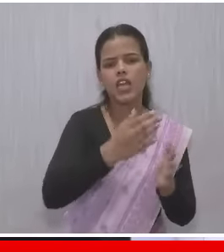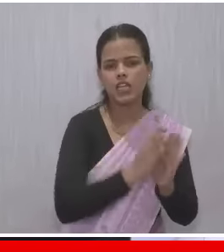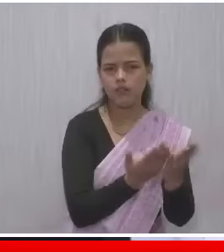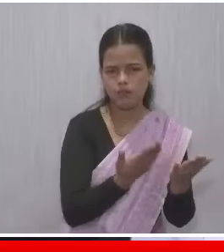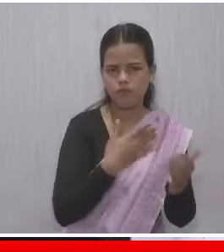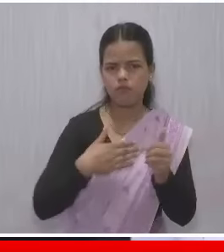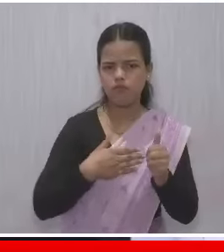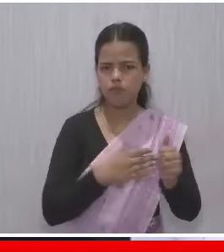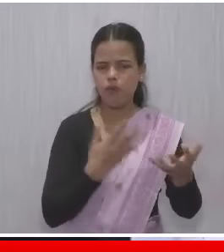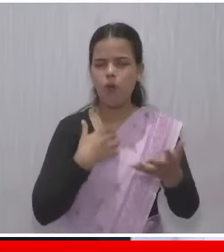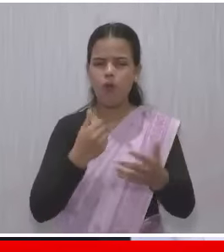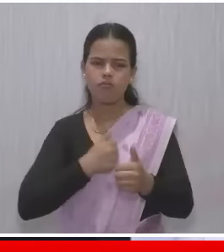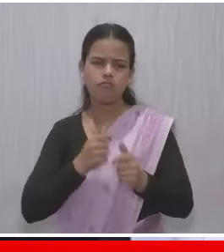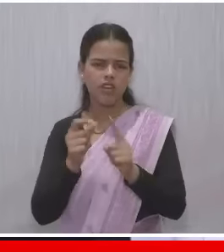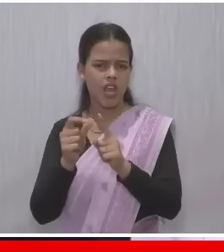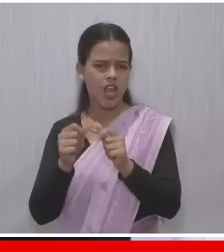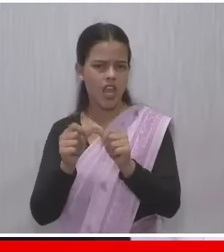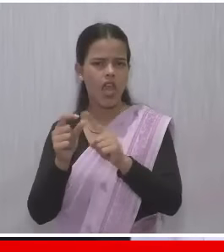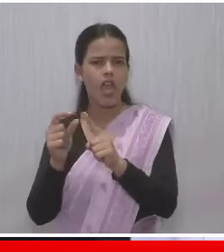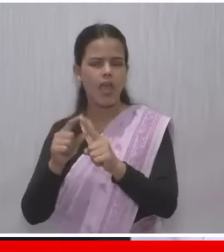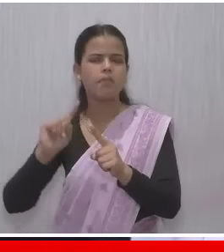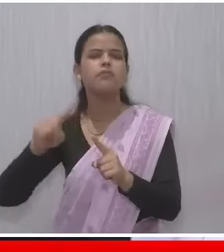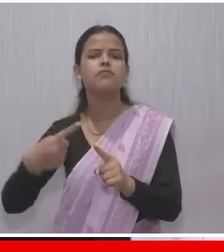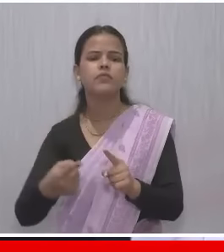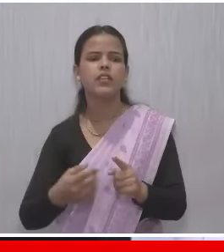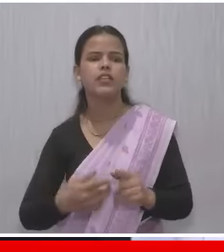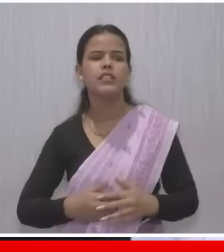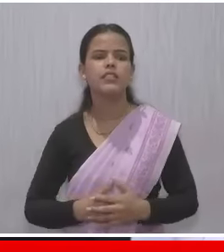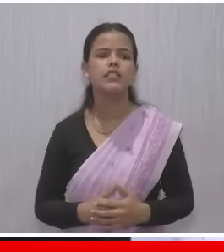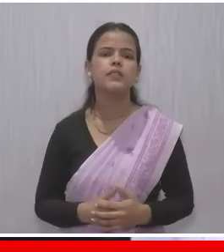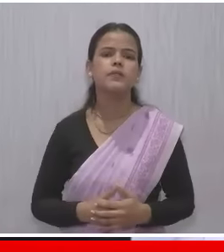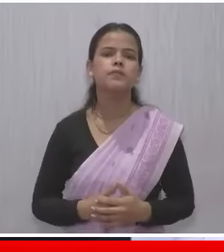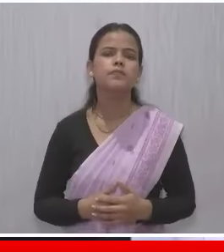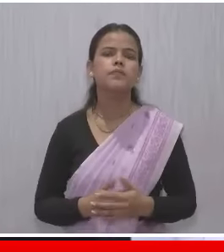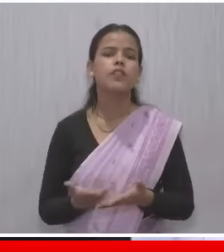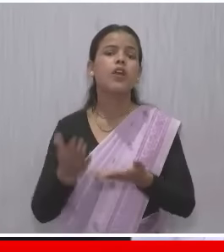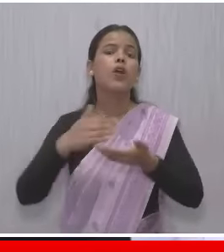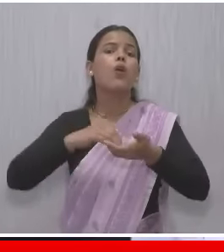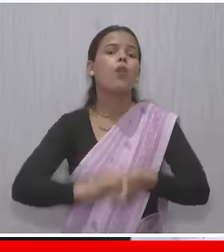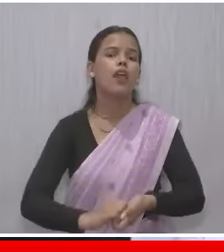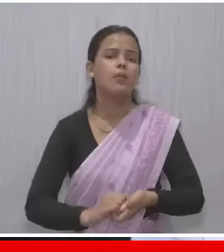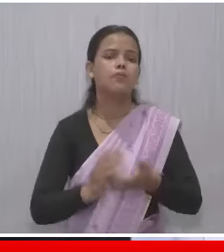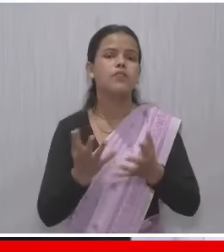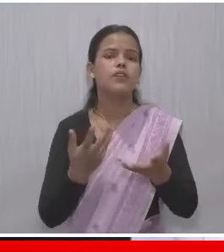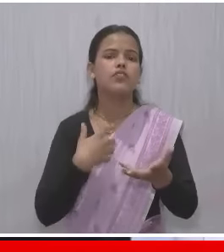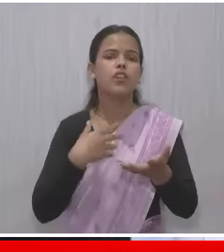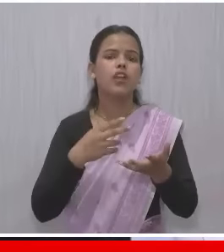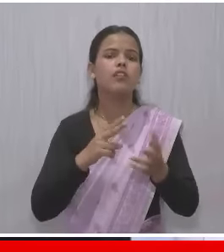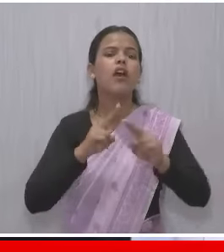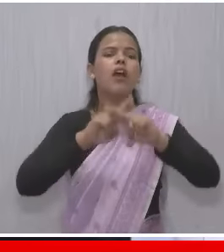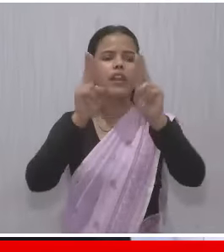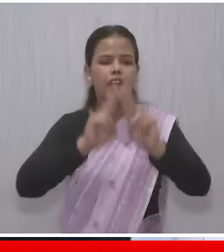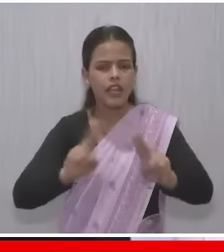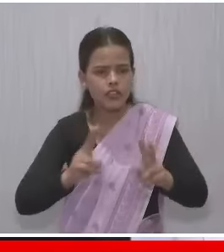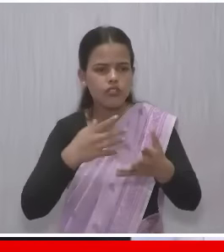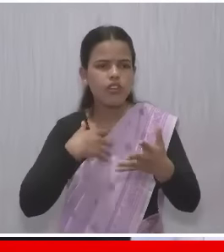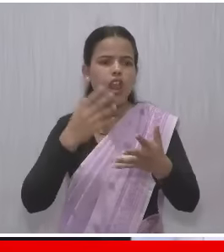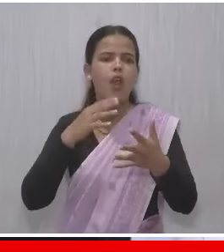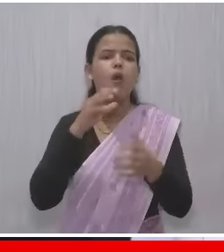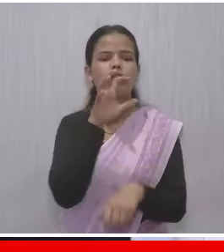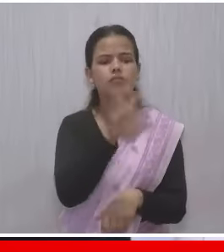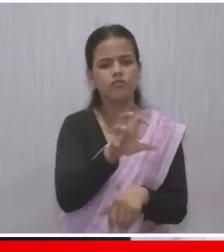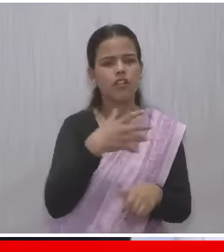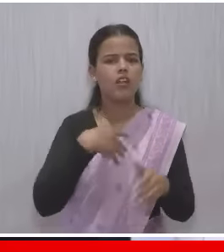app. Next, to strengthen collaboration among national, state, and district level institutions for